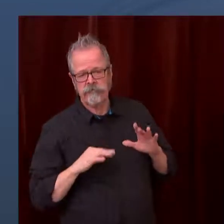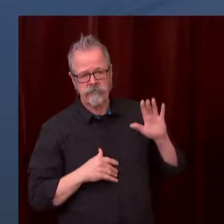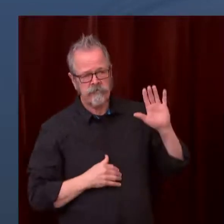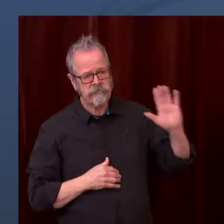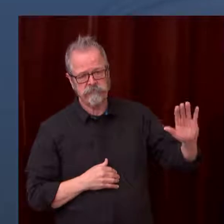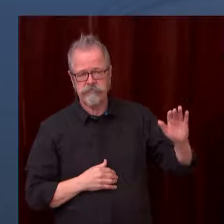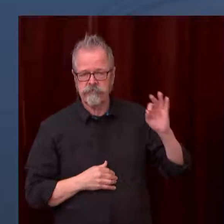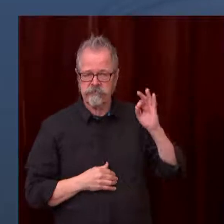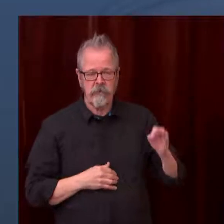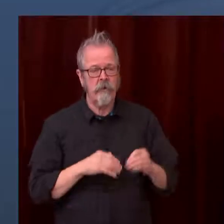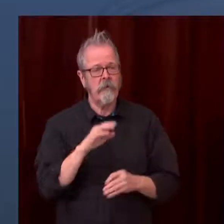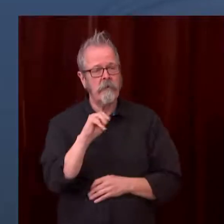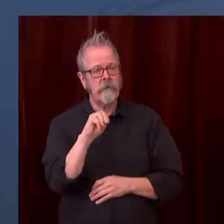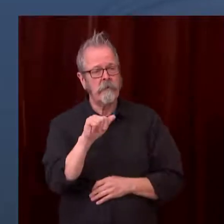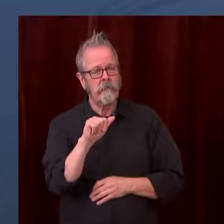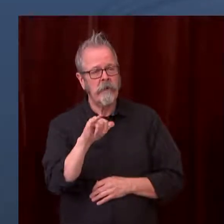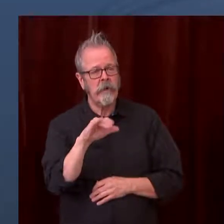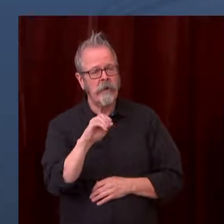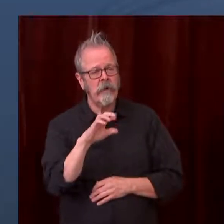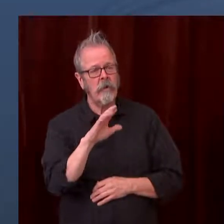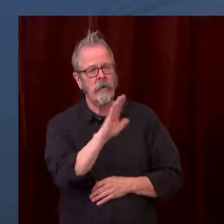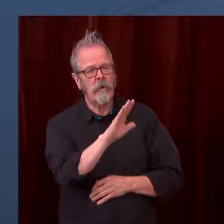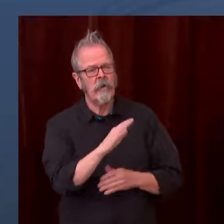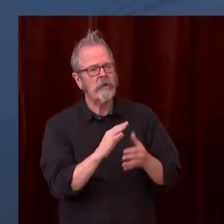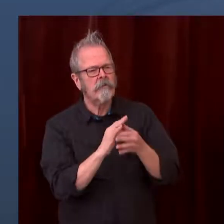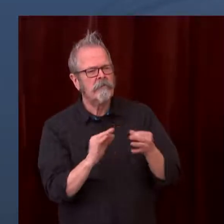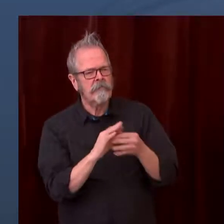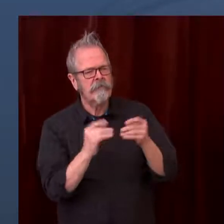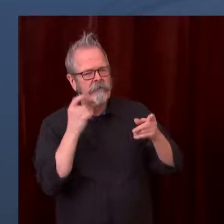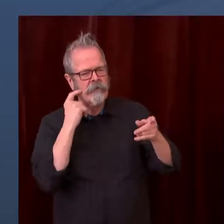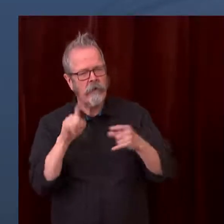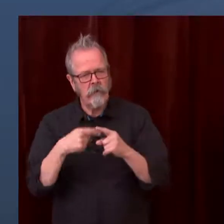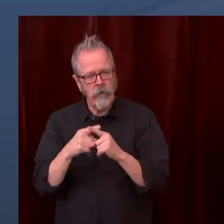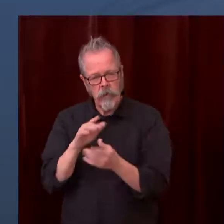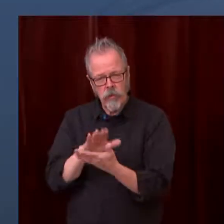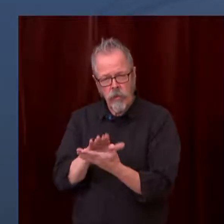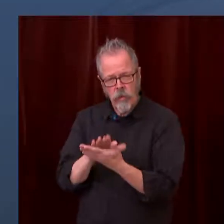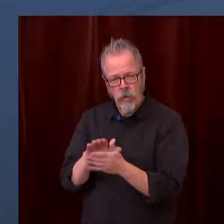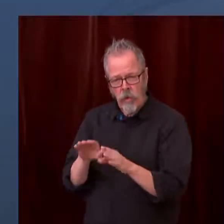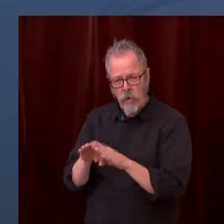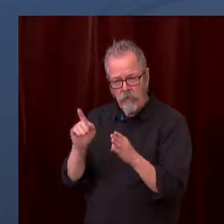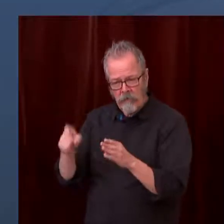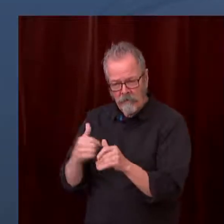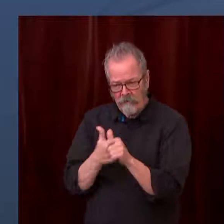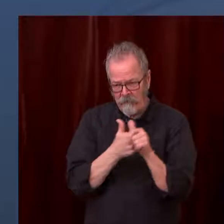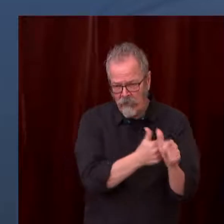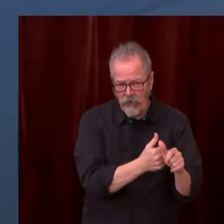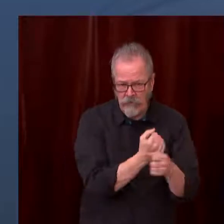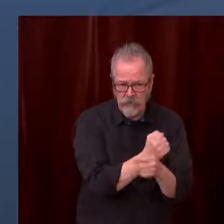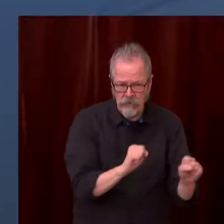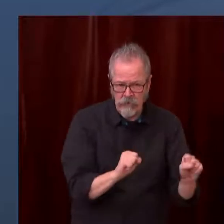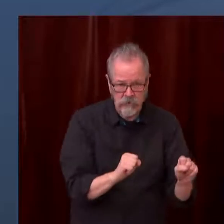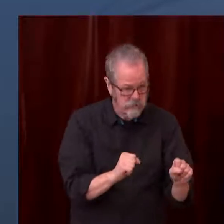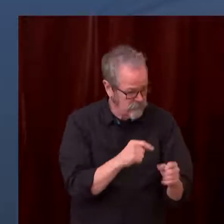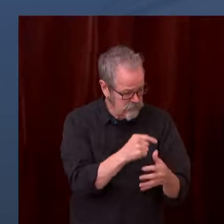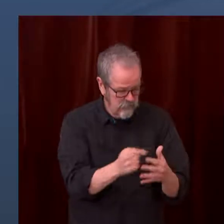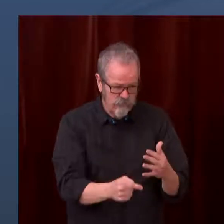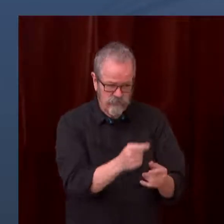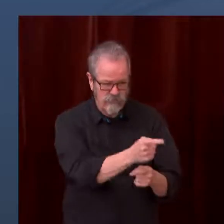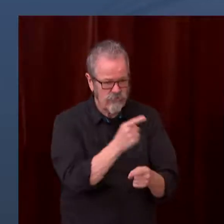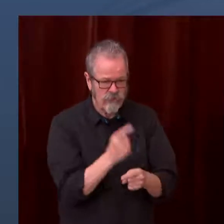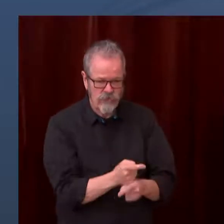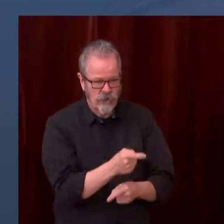safe protocols in these schools, obviously, to do this. And the thing that's impressive to me is in 1,000, I think it's